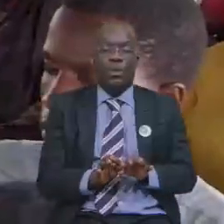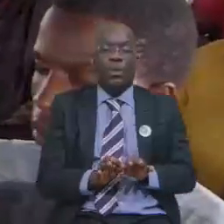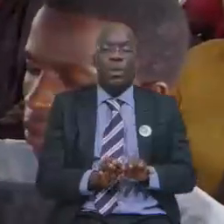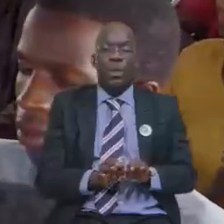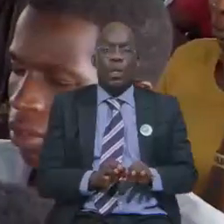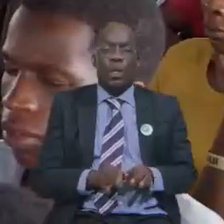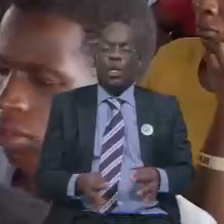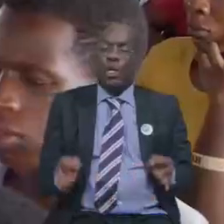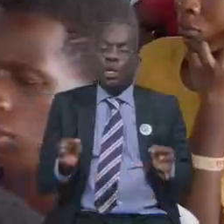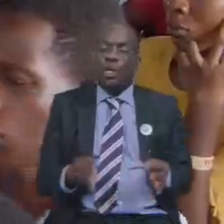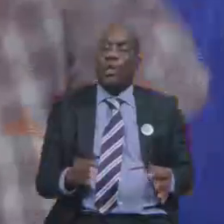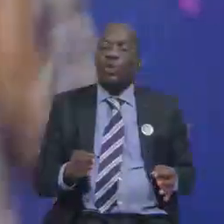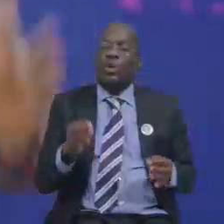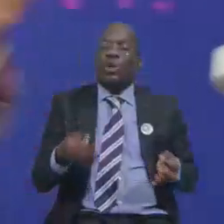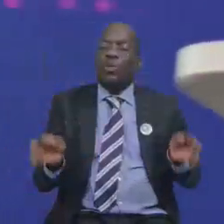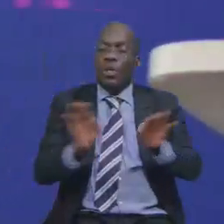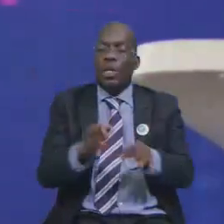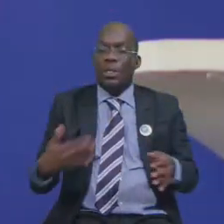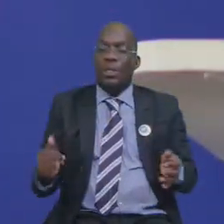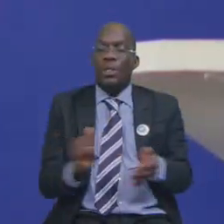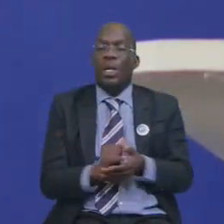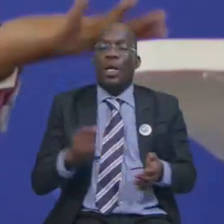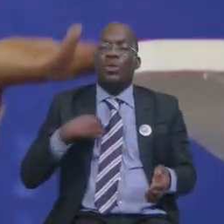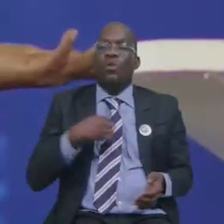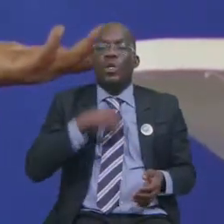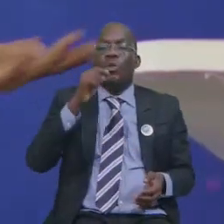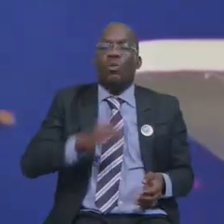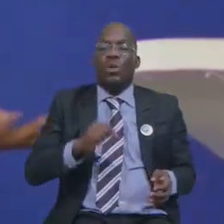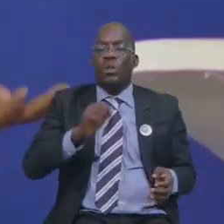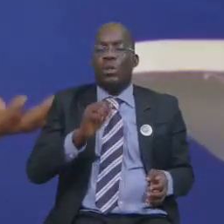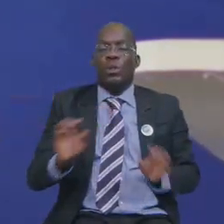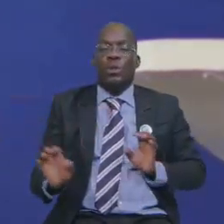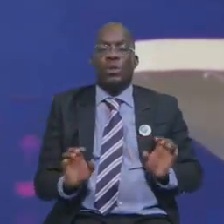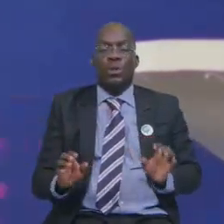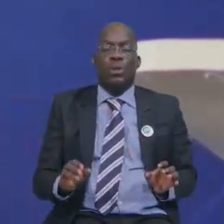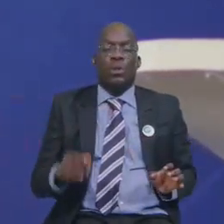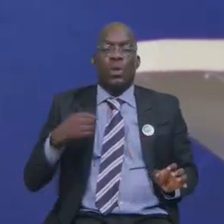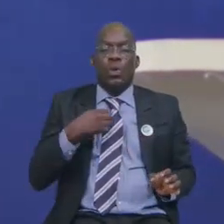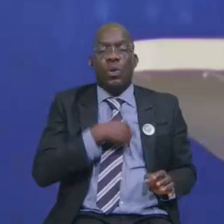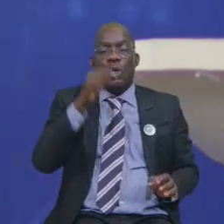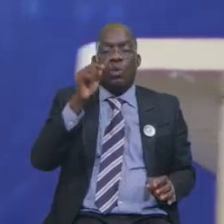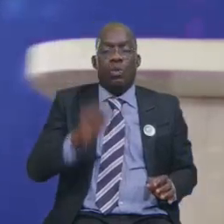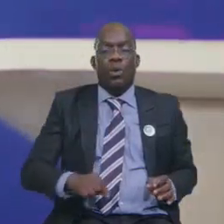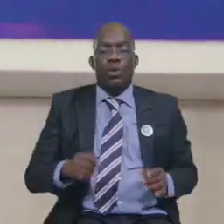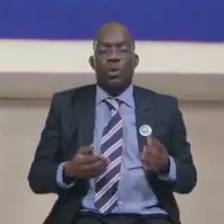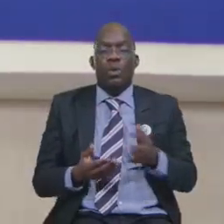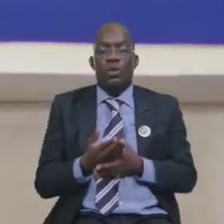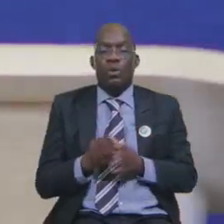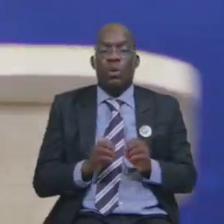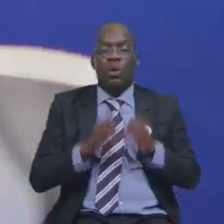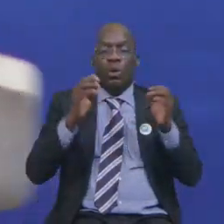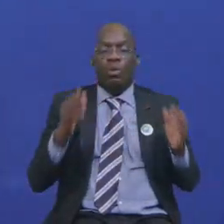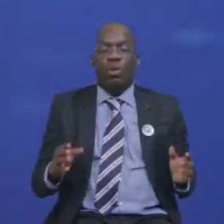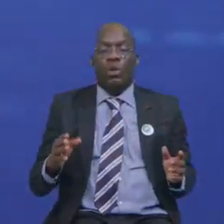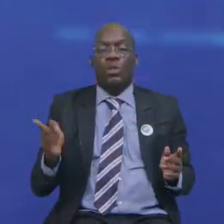not optional, that must be done. He says we must, through much